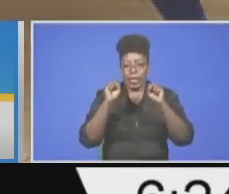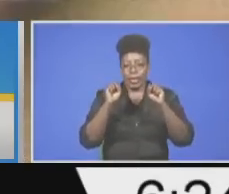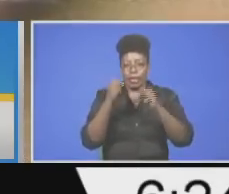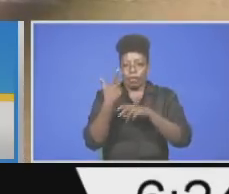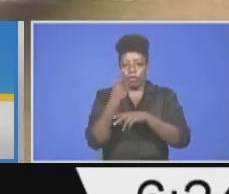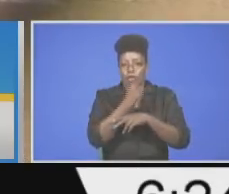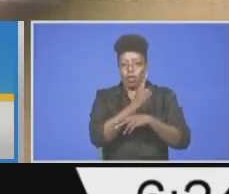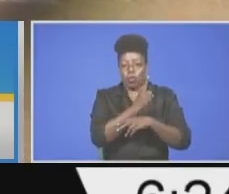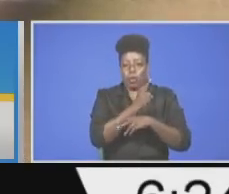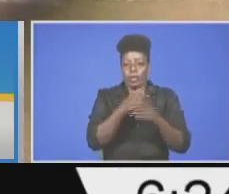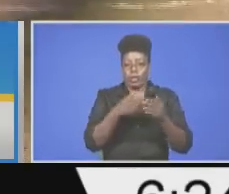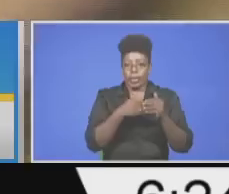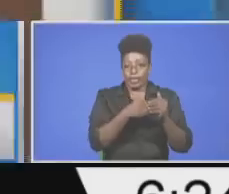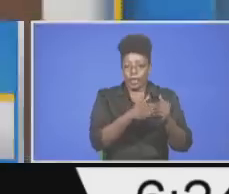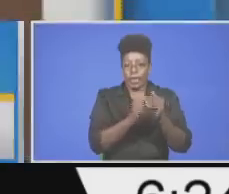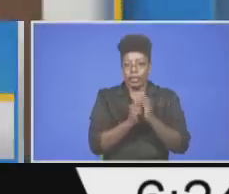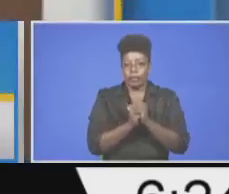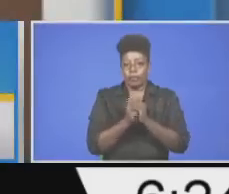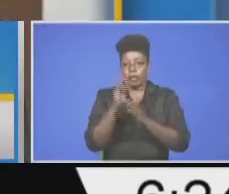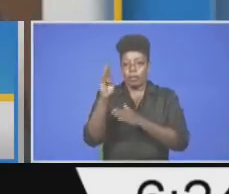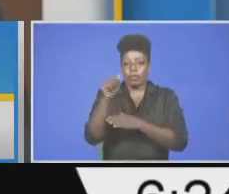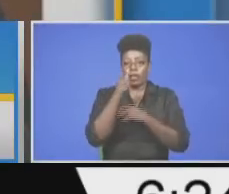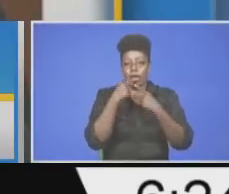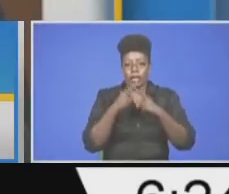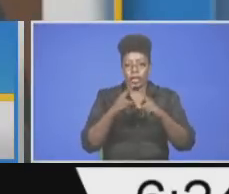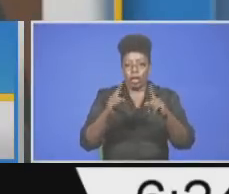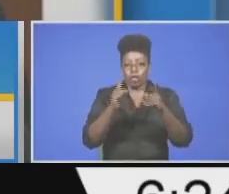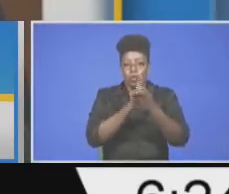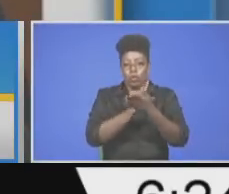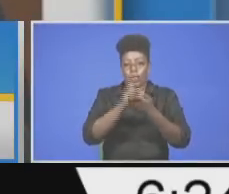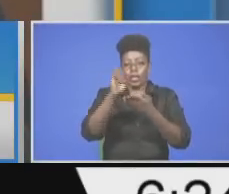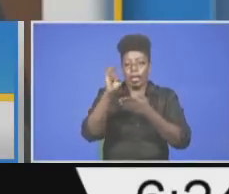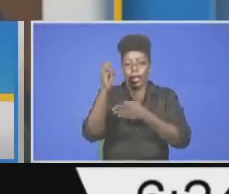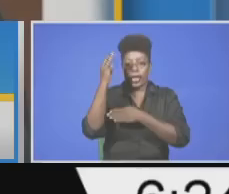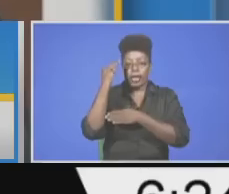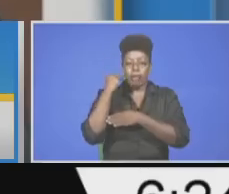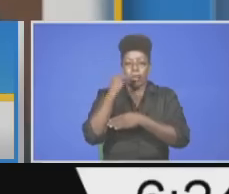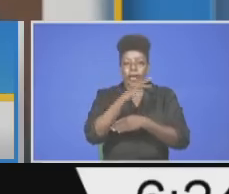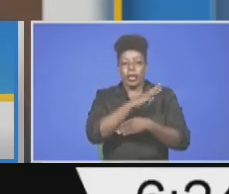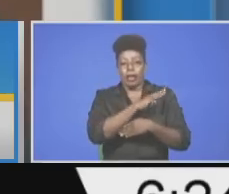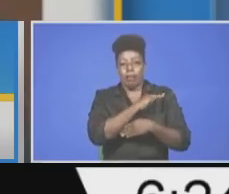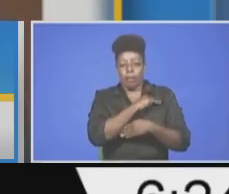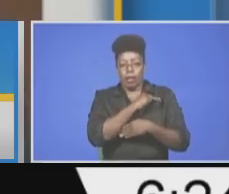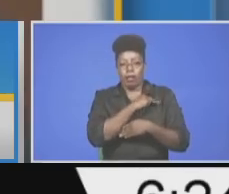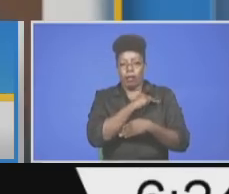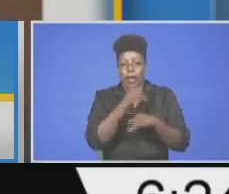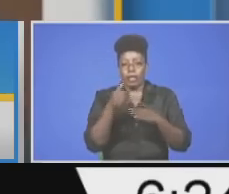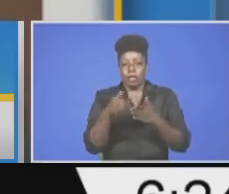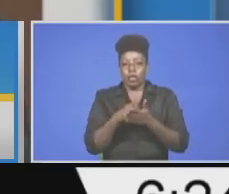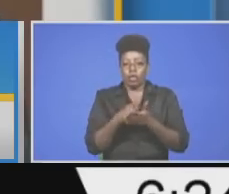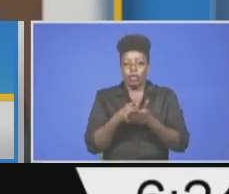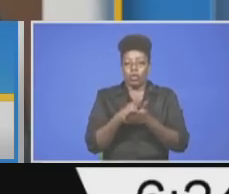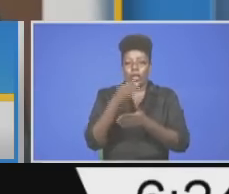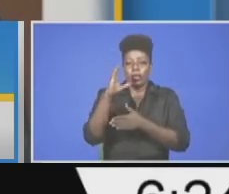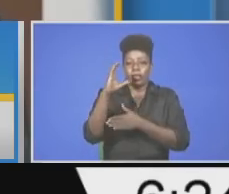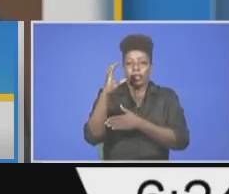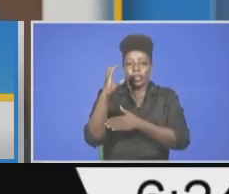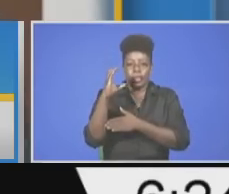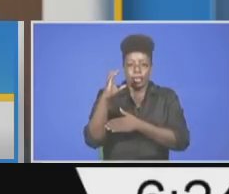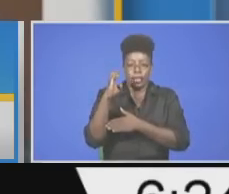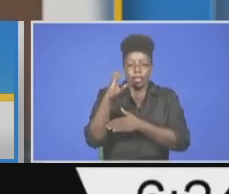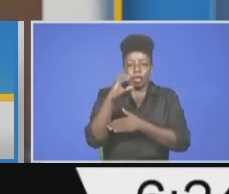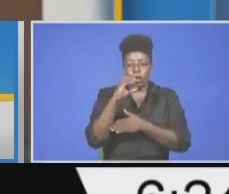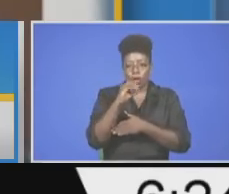lead. The B3A is announcing over the weekend that Mae Miller has been selected as its interim CEO. She will oversee the